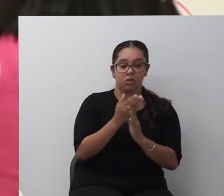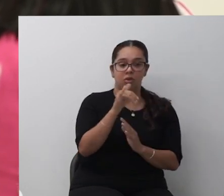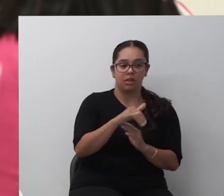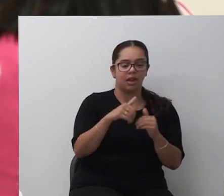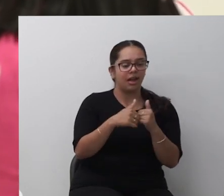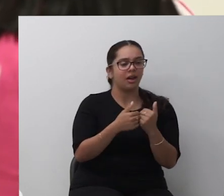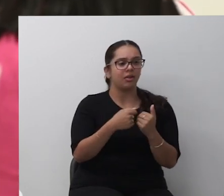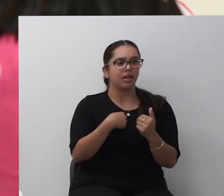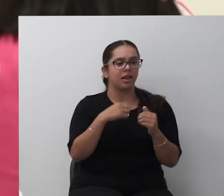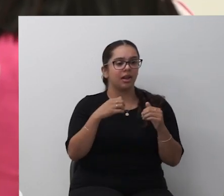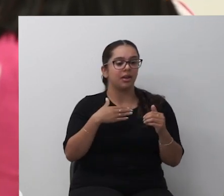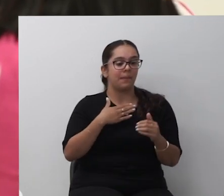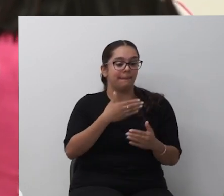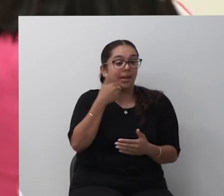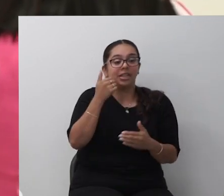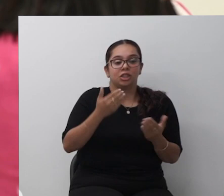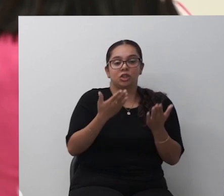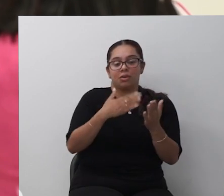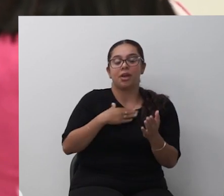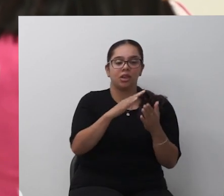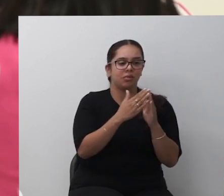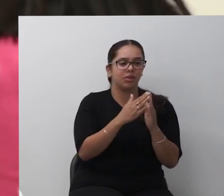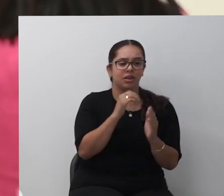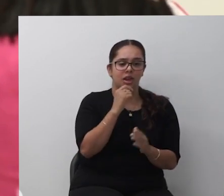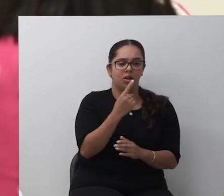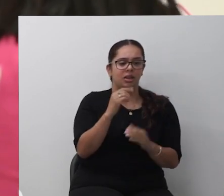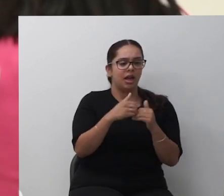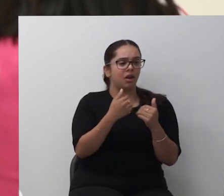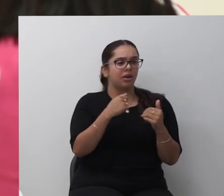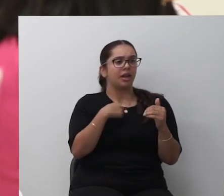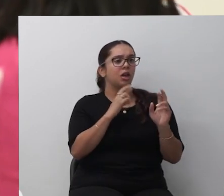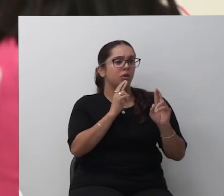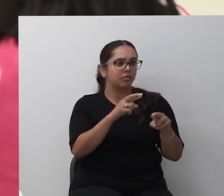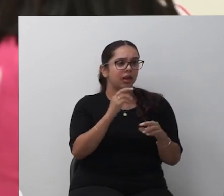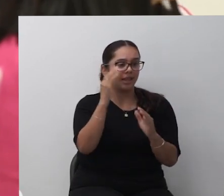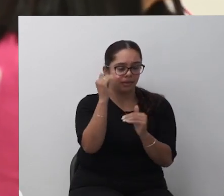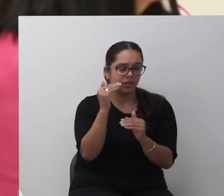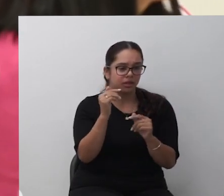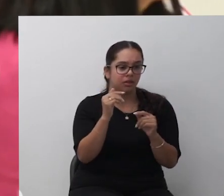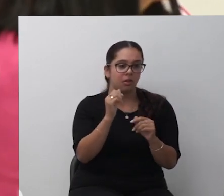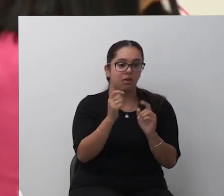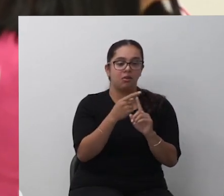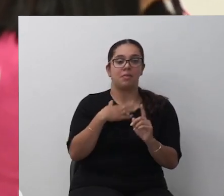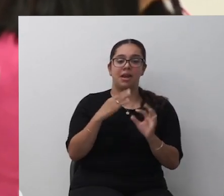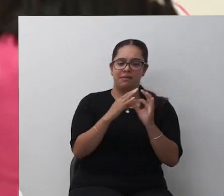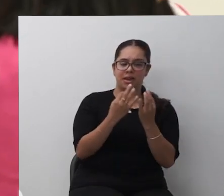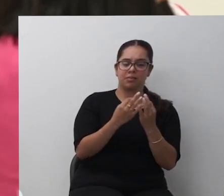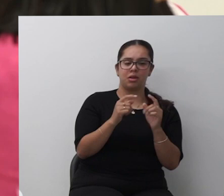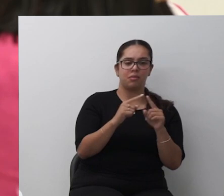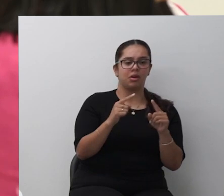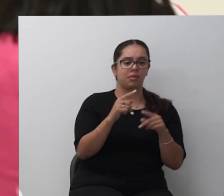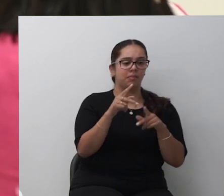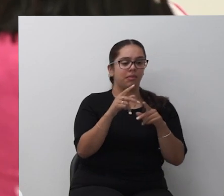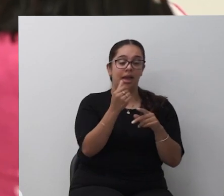how can I best serve my community? Not just how am I responding to the expectations of my elders or people